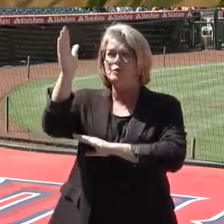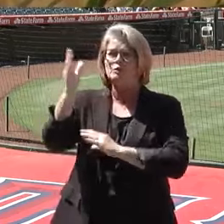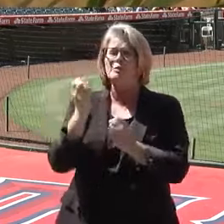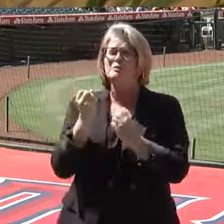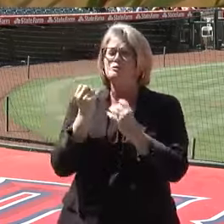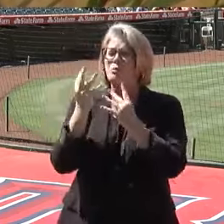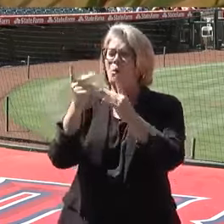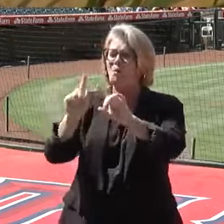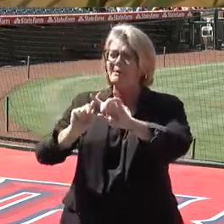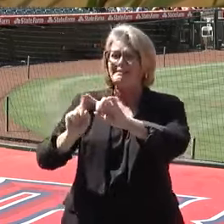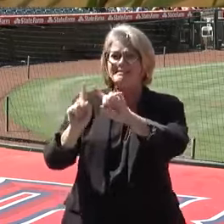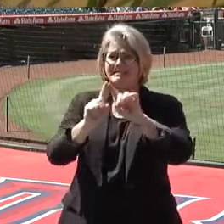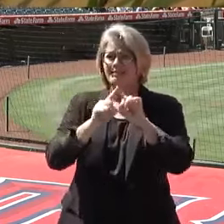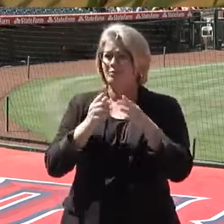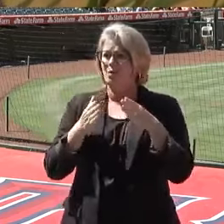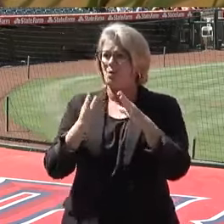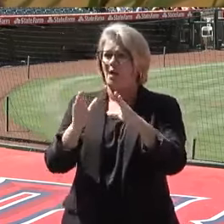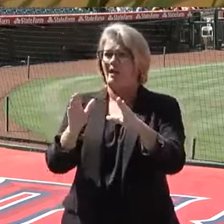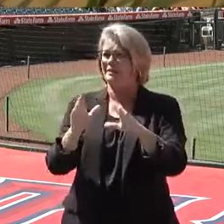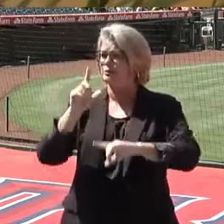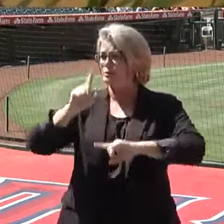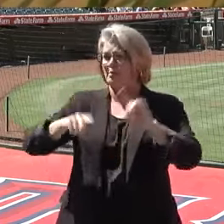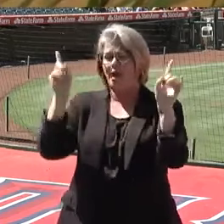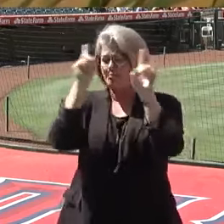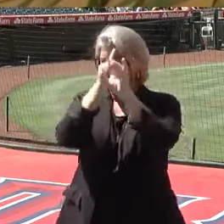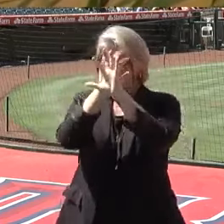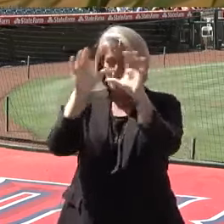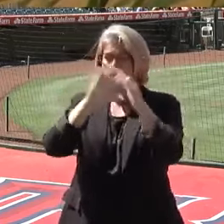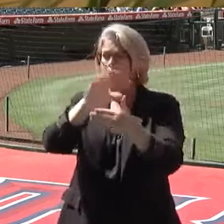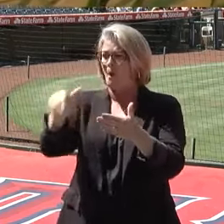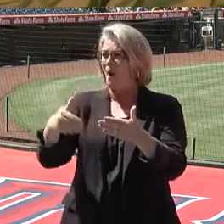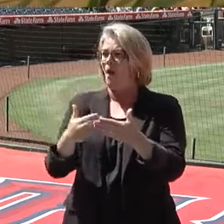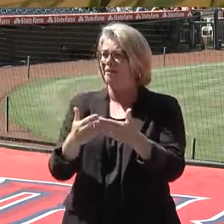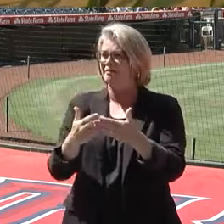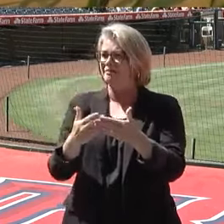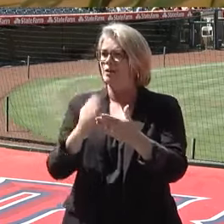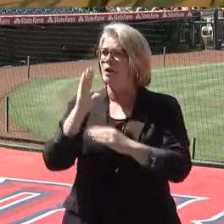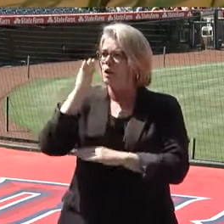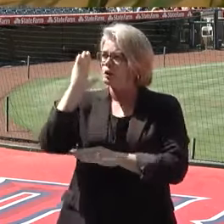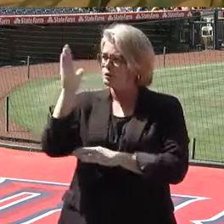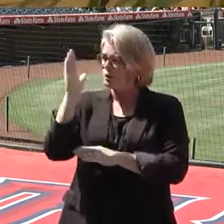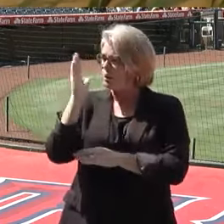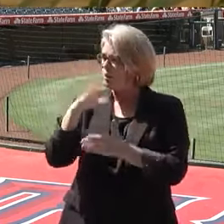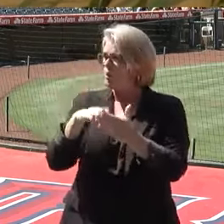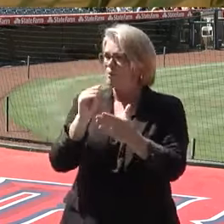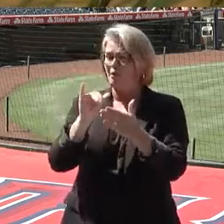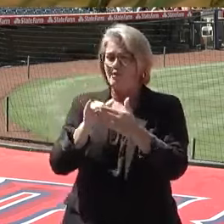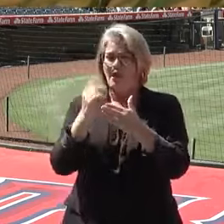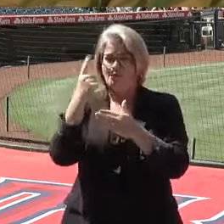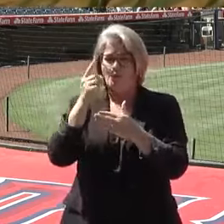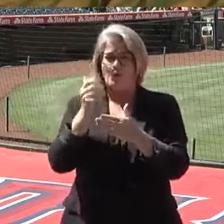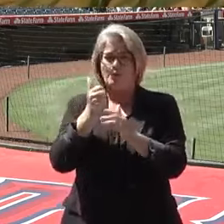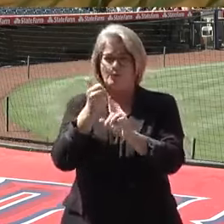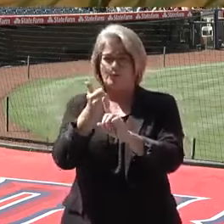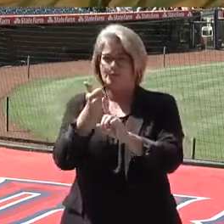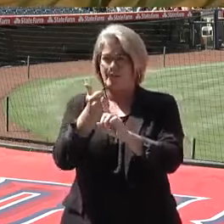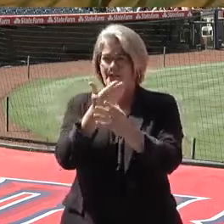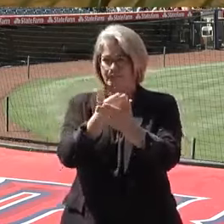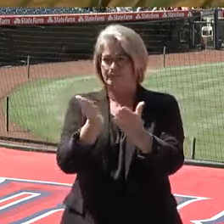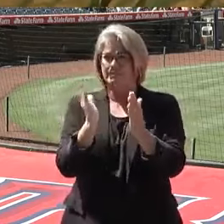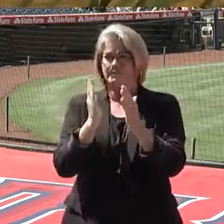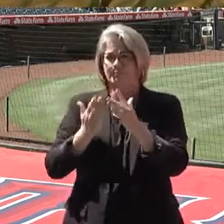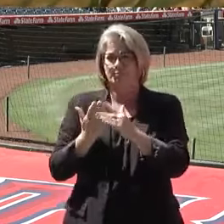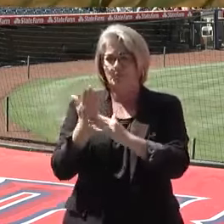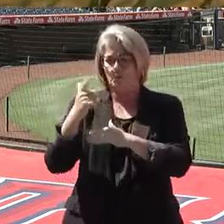ever imagined. But you will discover that for yourselves in good time. For now, just know that as